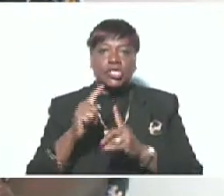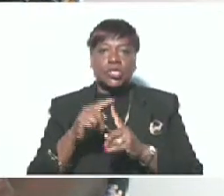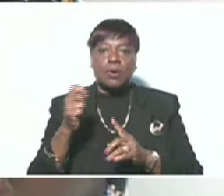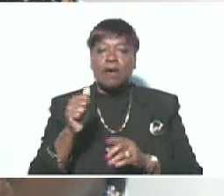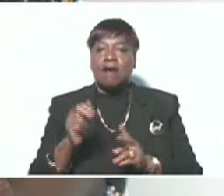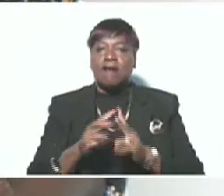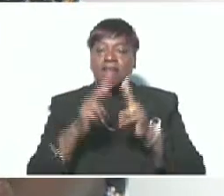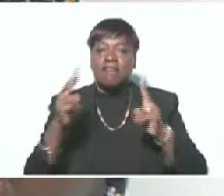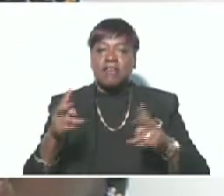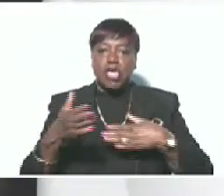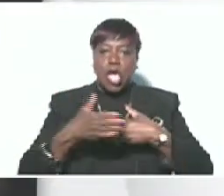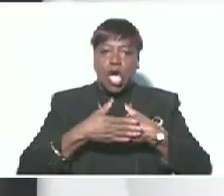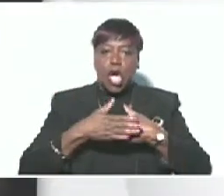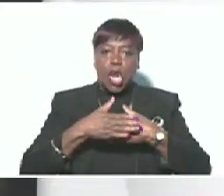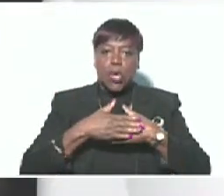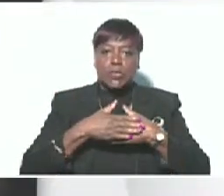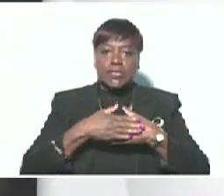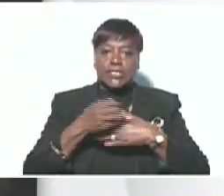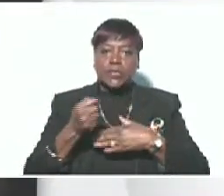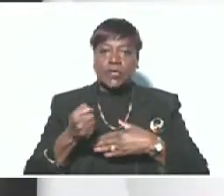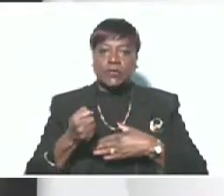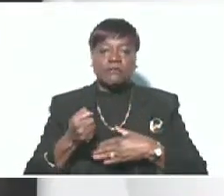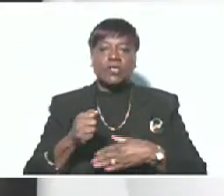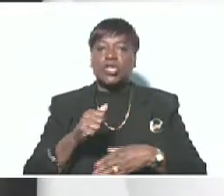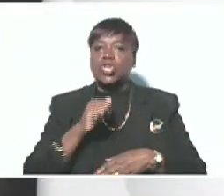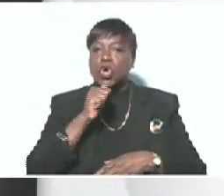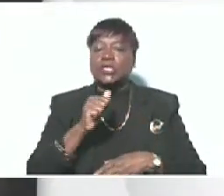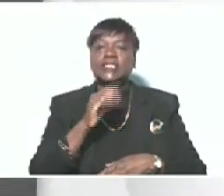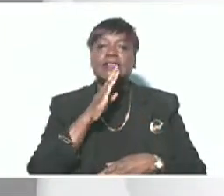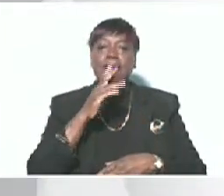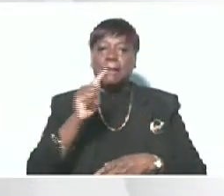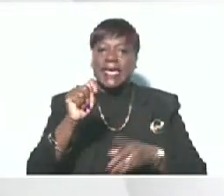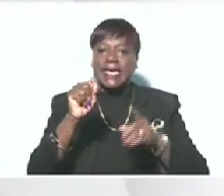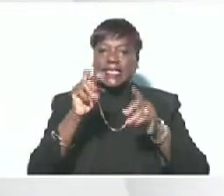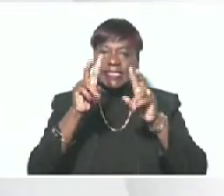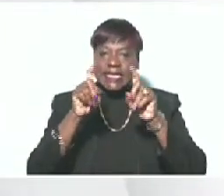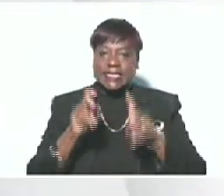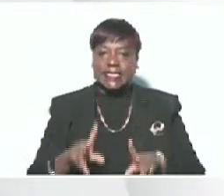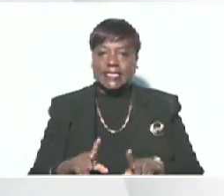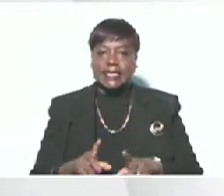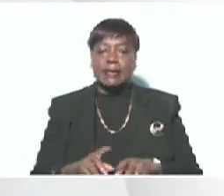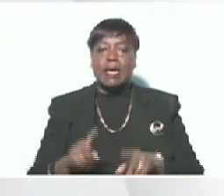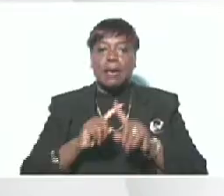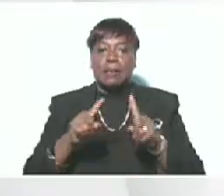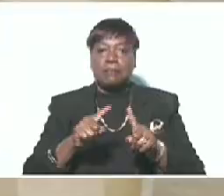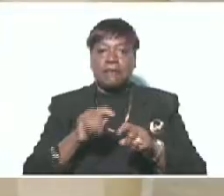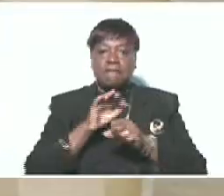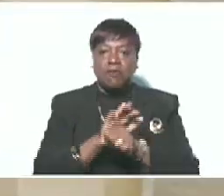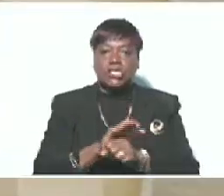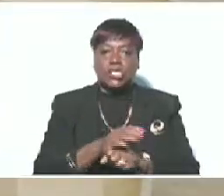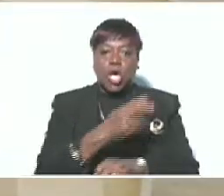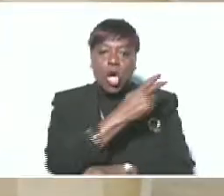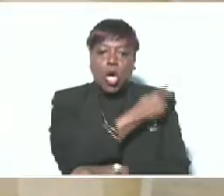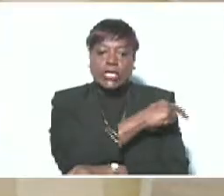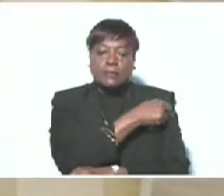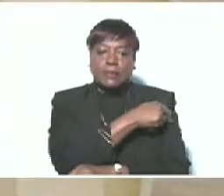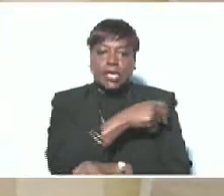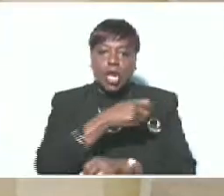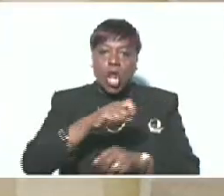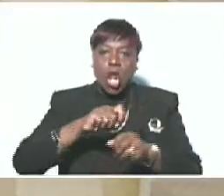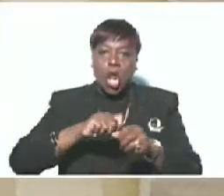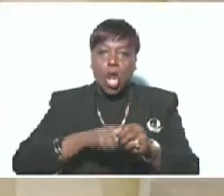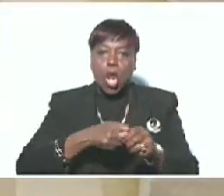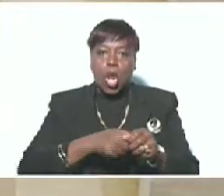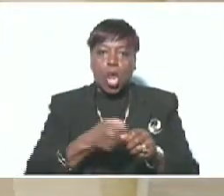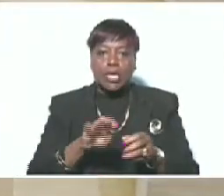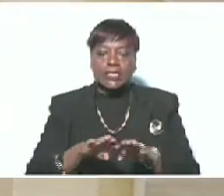very close source that had not been previously tested, but would be forced to a hospital lockdown. It was just